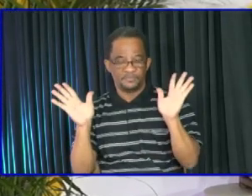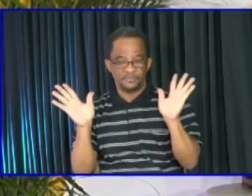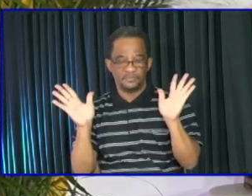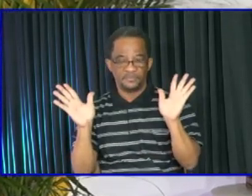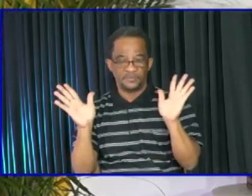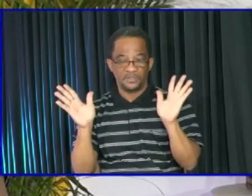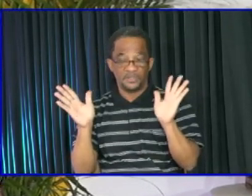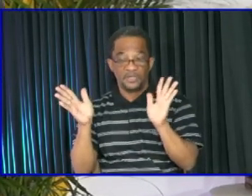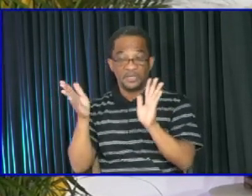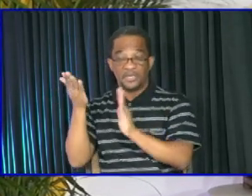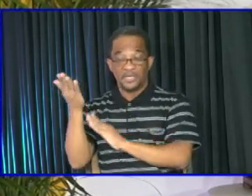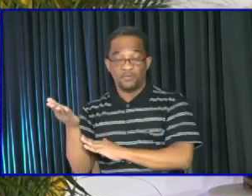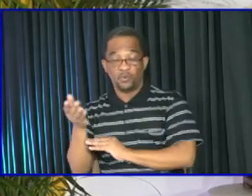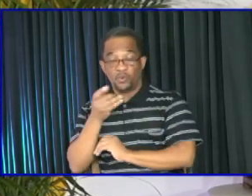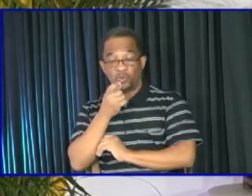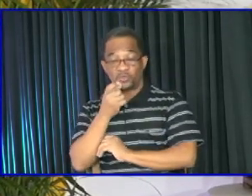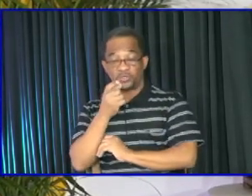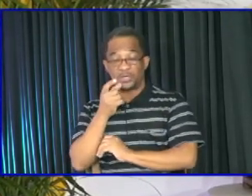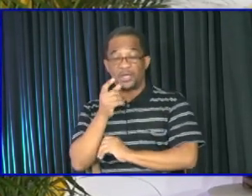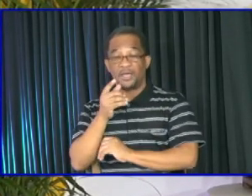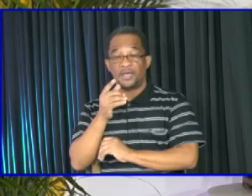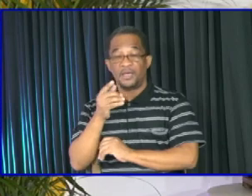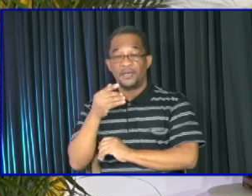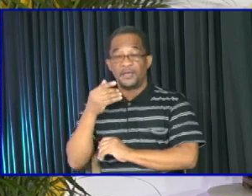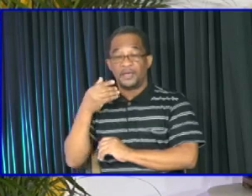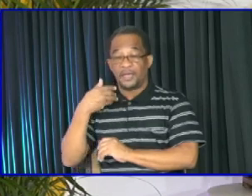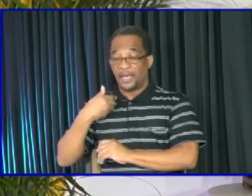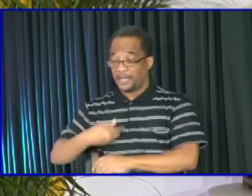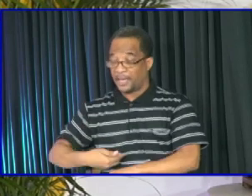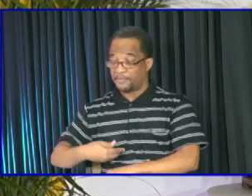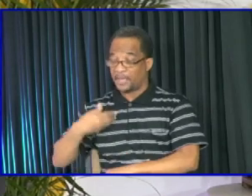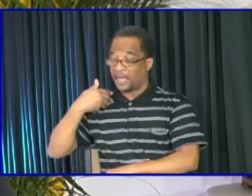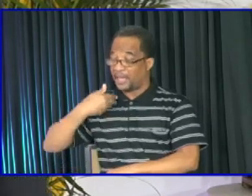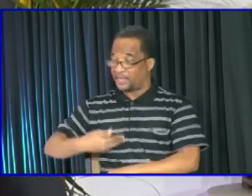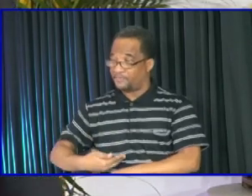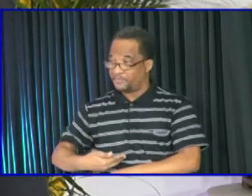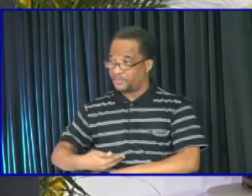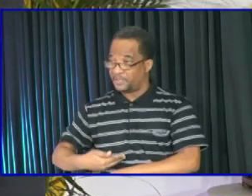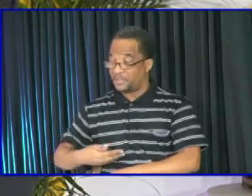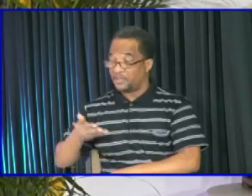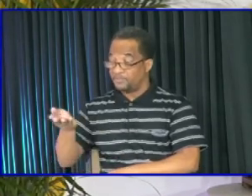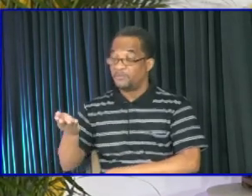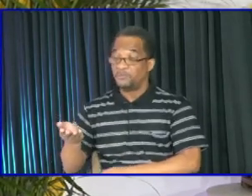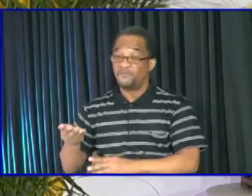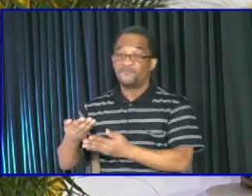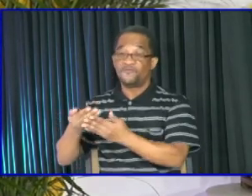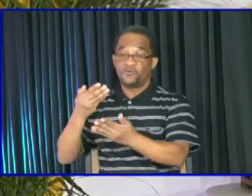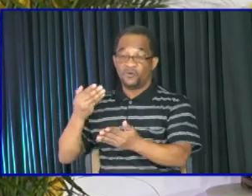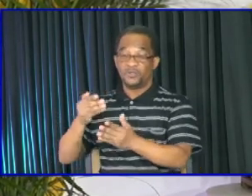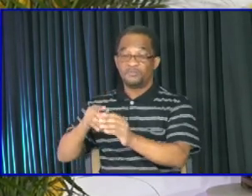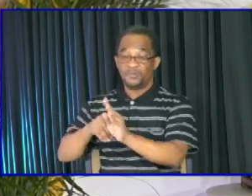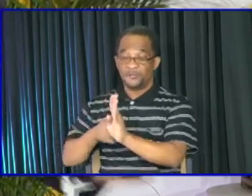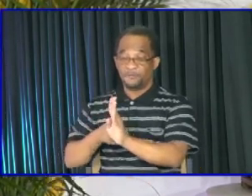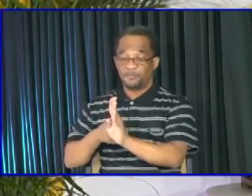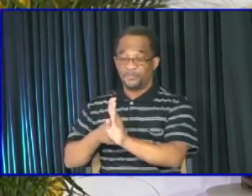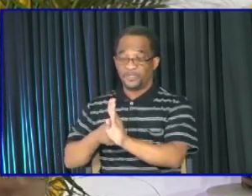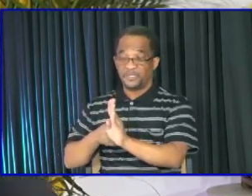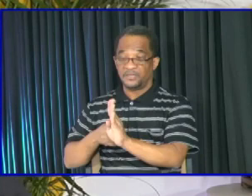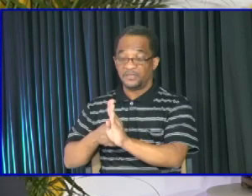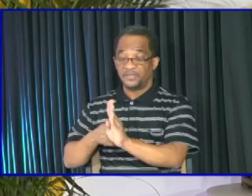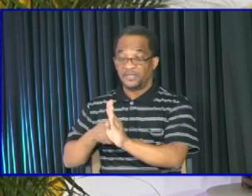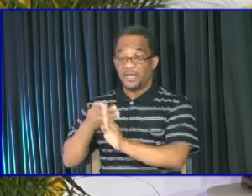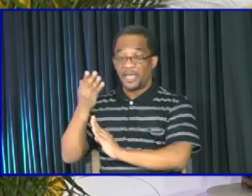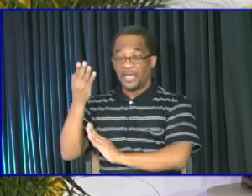that I am, the one who was before there was the beginning, Jesus. It is Jesus, the Alpha and